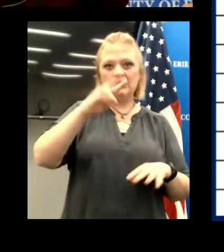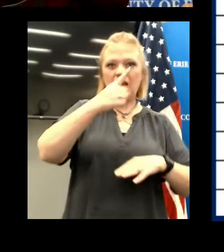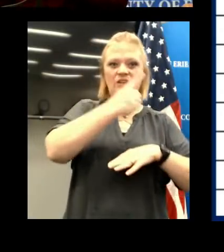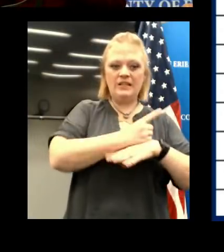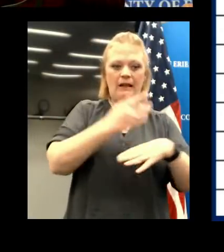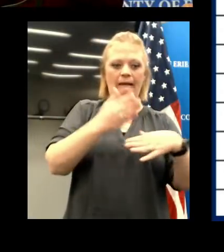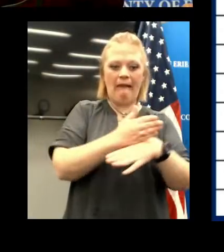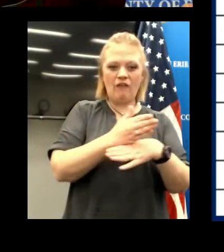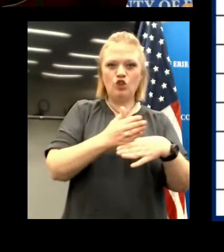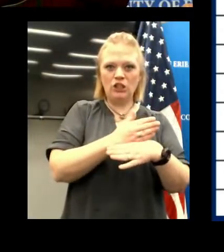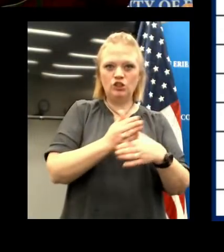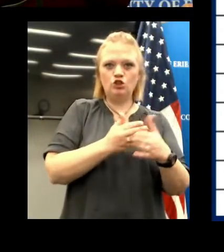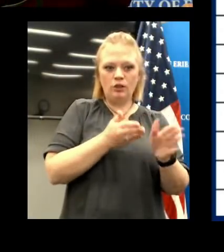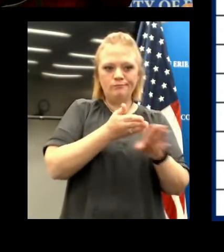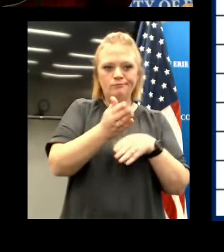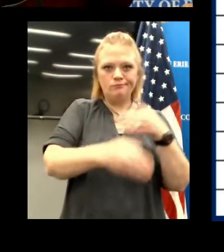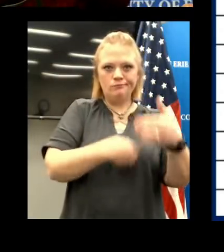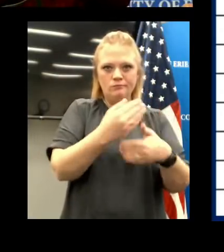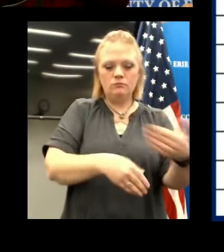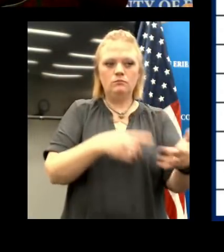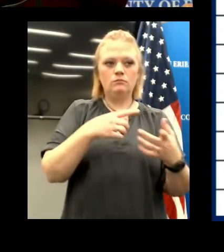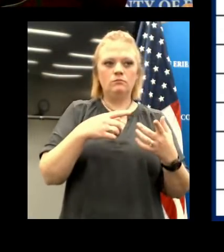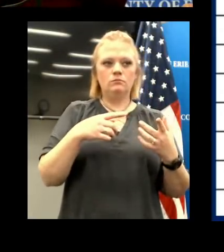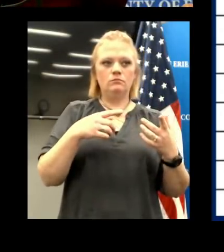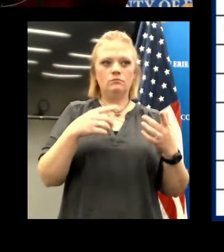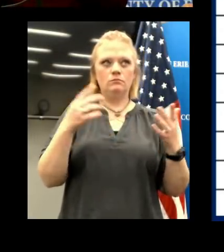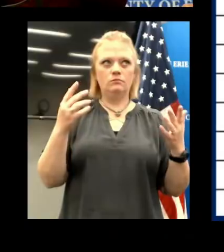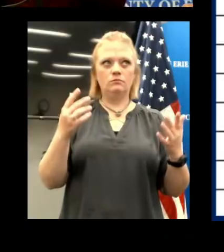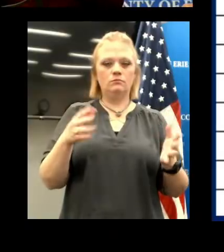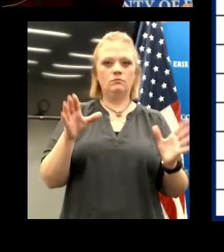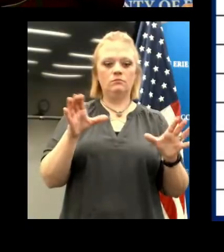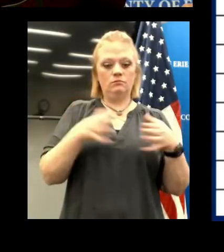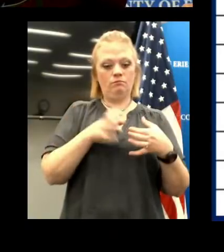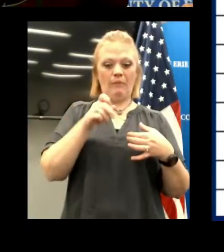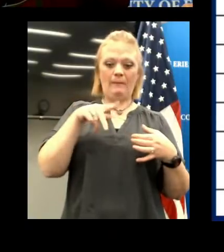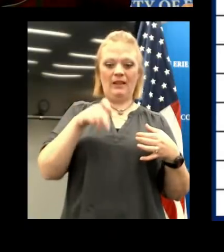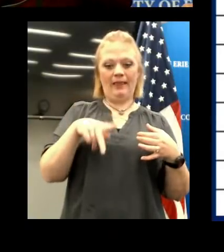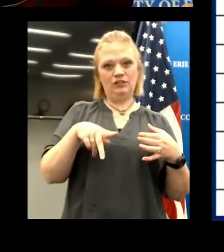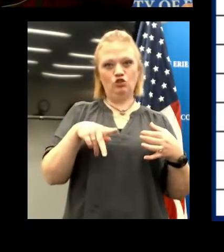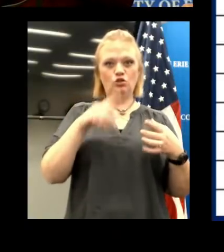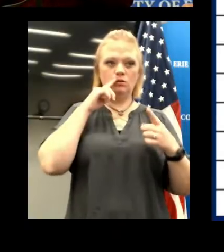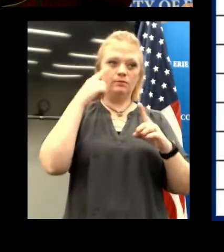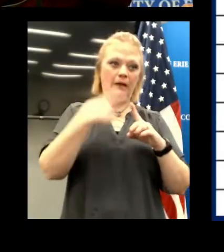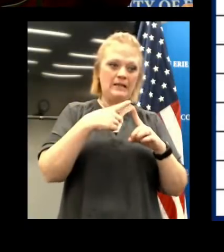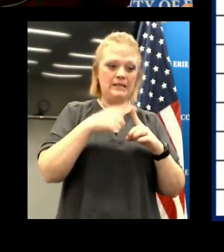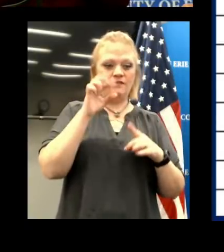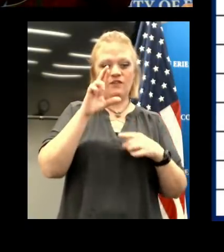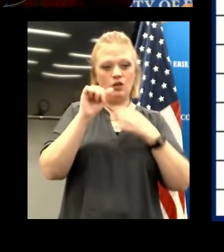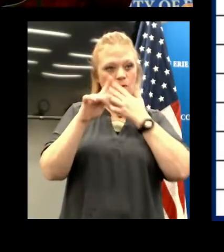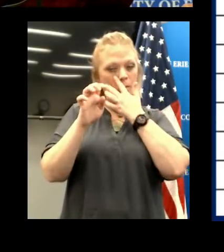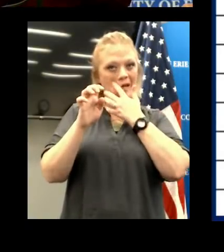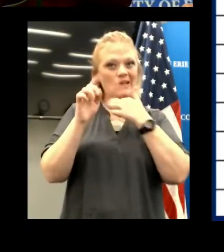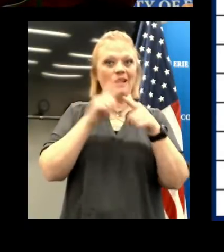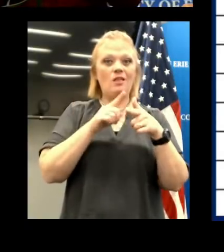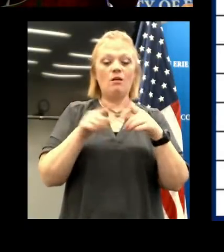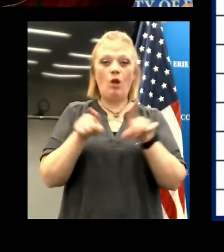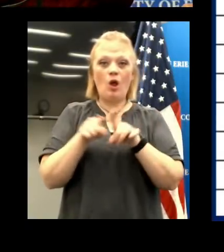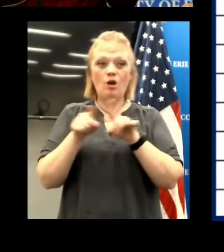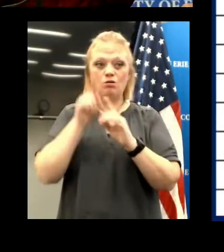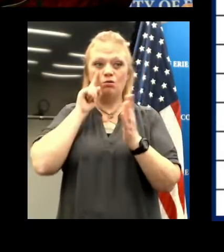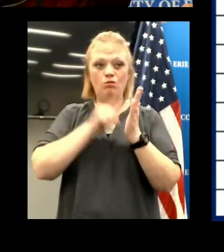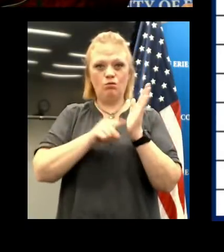rolling average, it's the, it's the population positivity rate, and then also looking